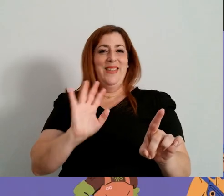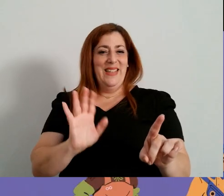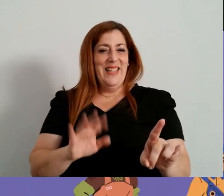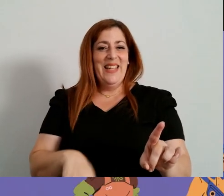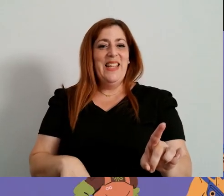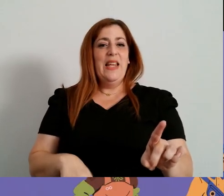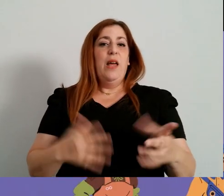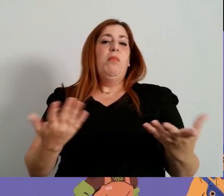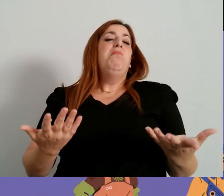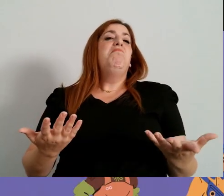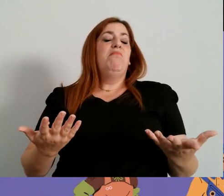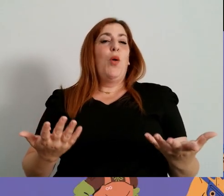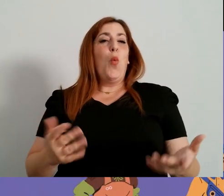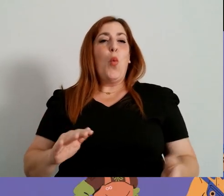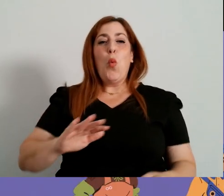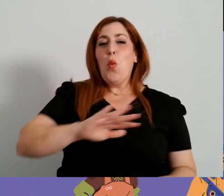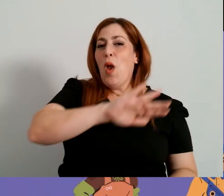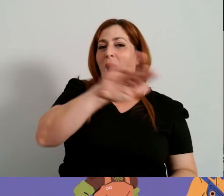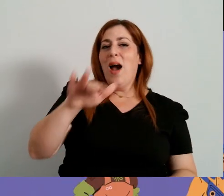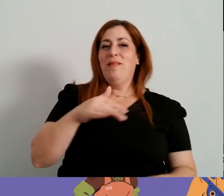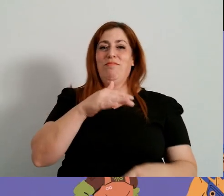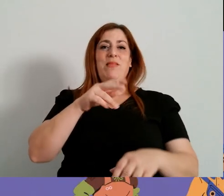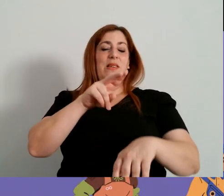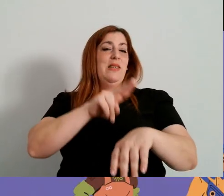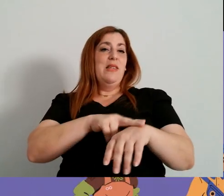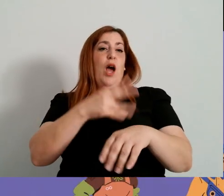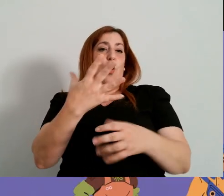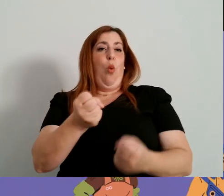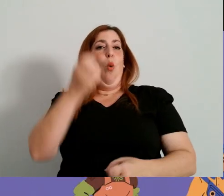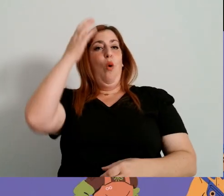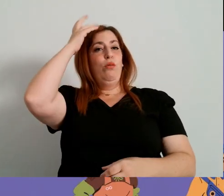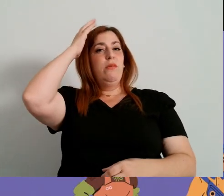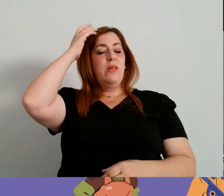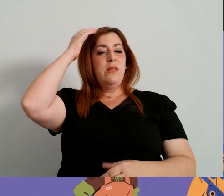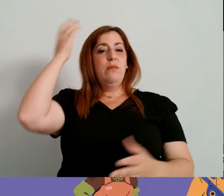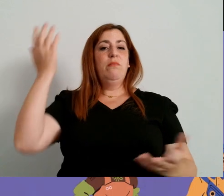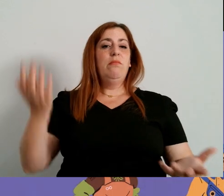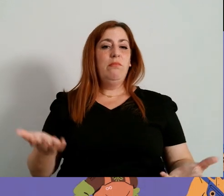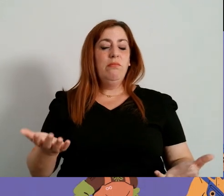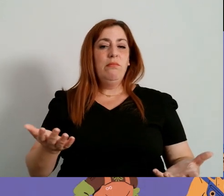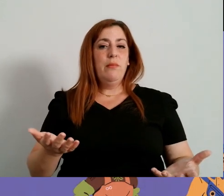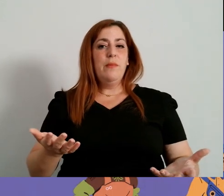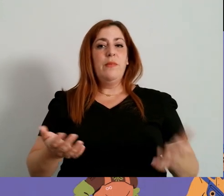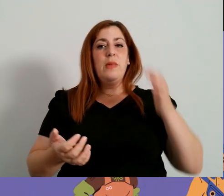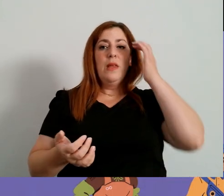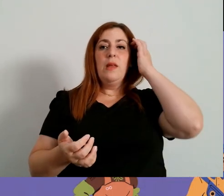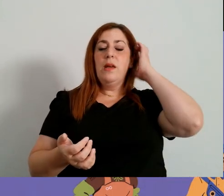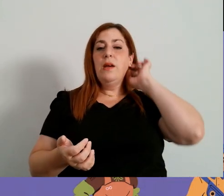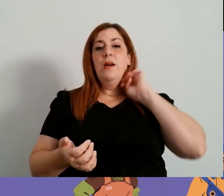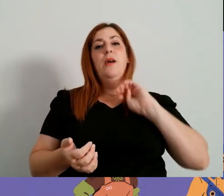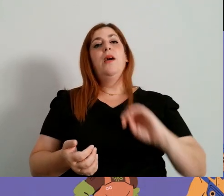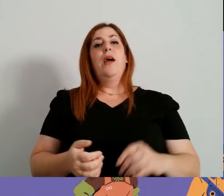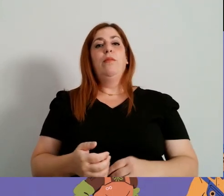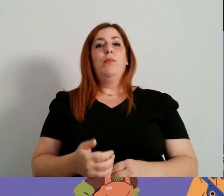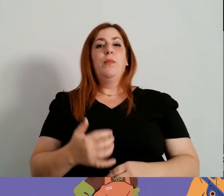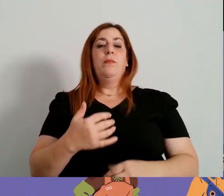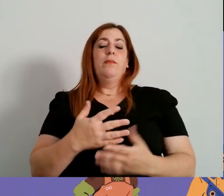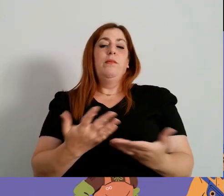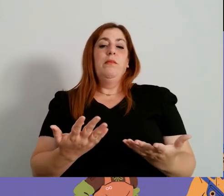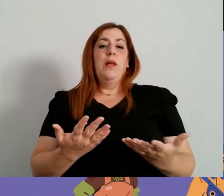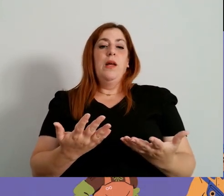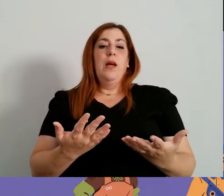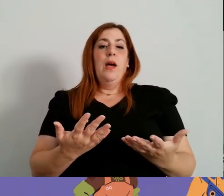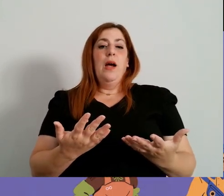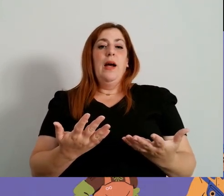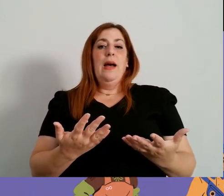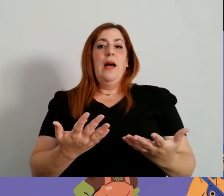But autism does not have a look. Every single presentation, whether it be someone who can pass as